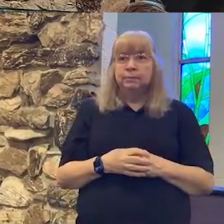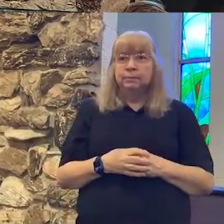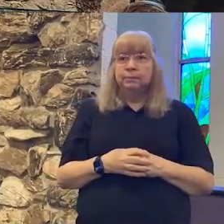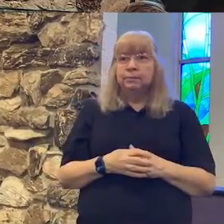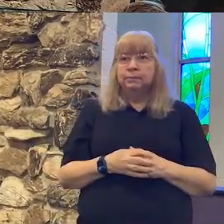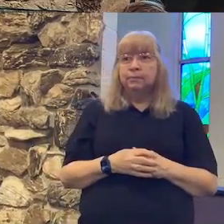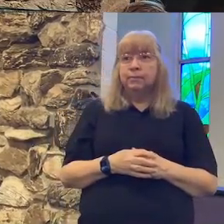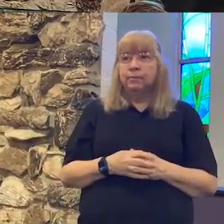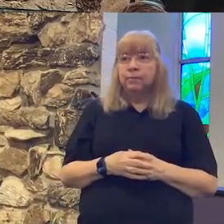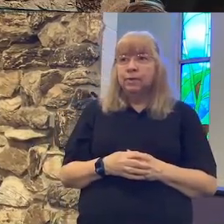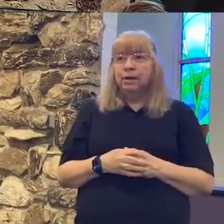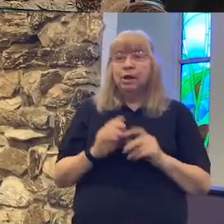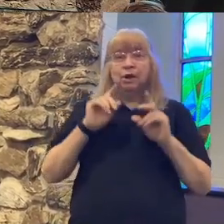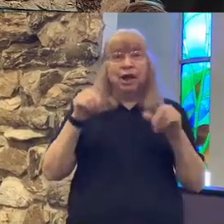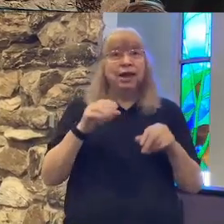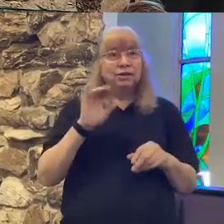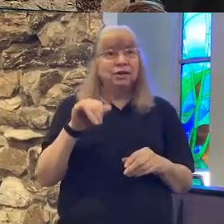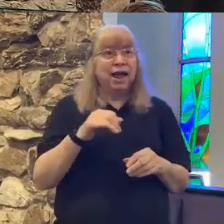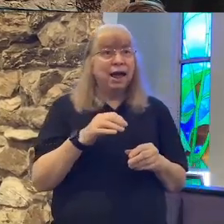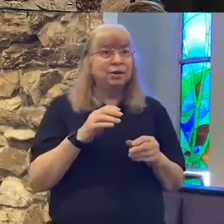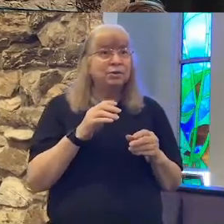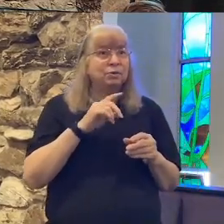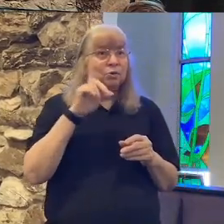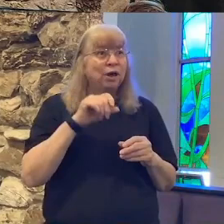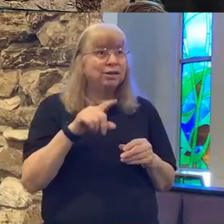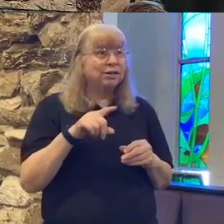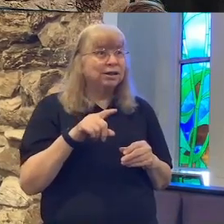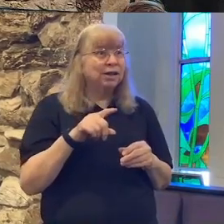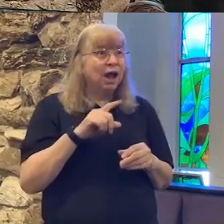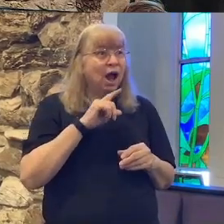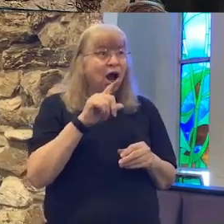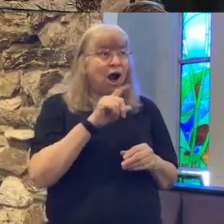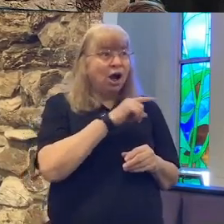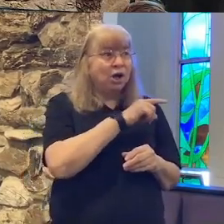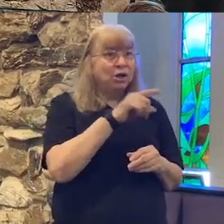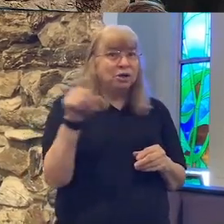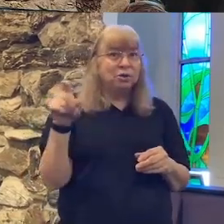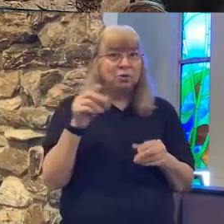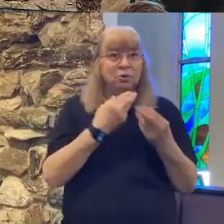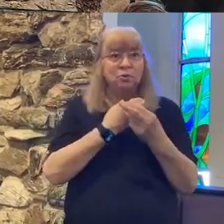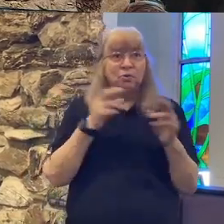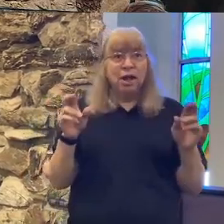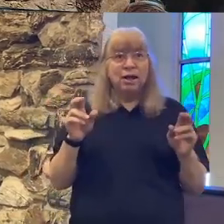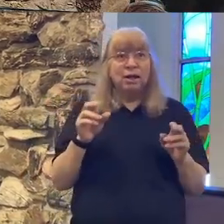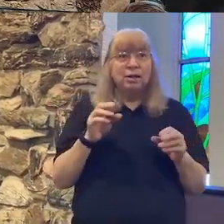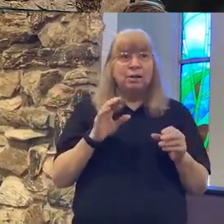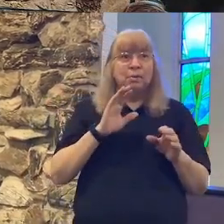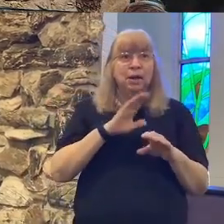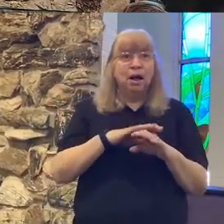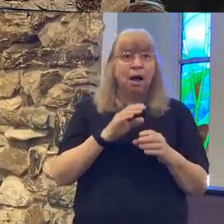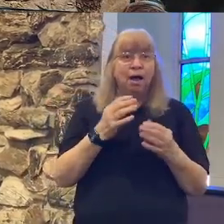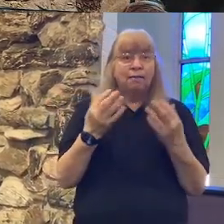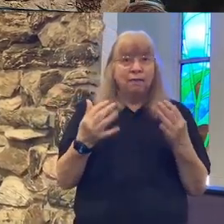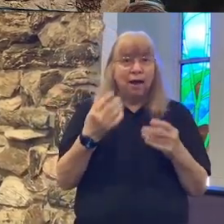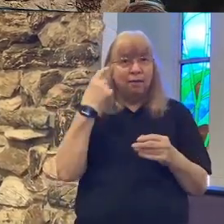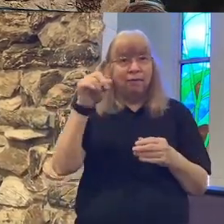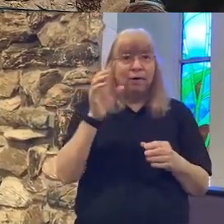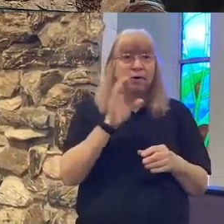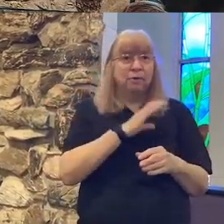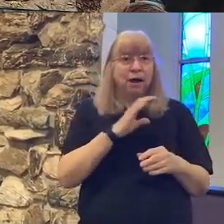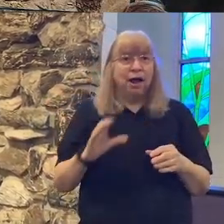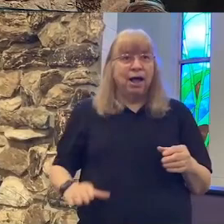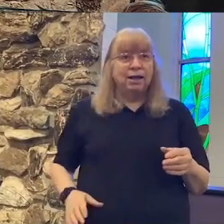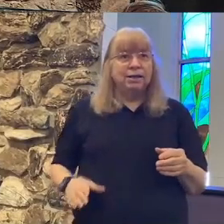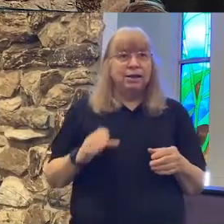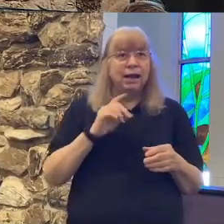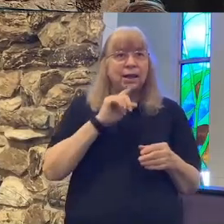You can answer that question, by the way. Are you ready to be on fire for Christ